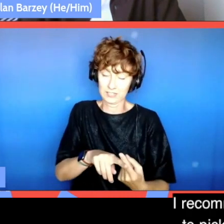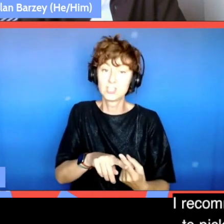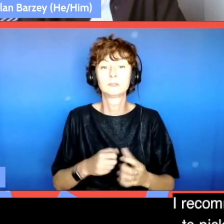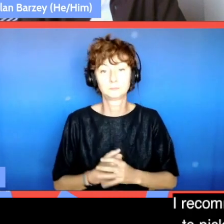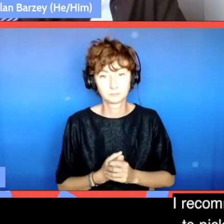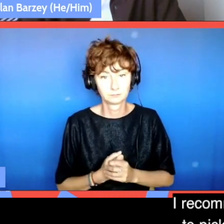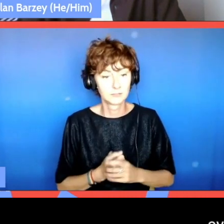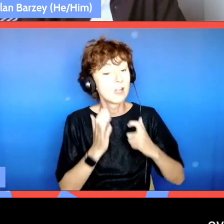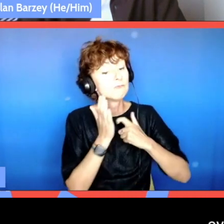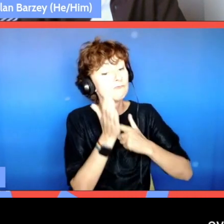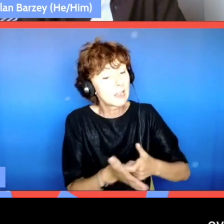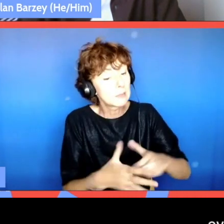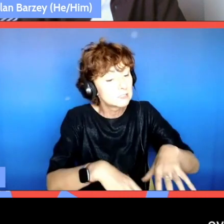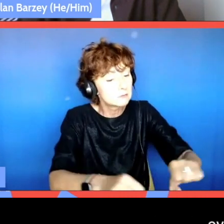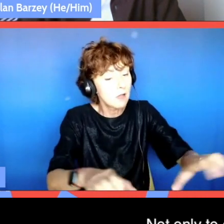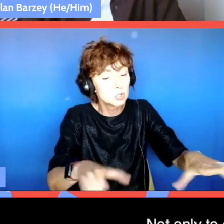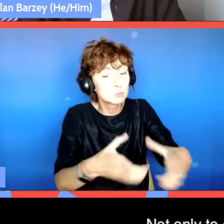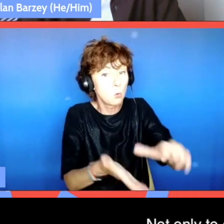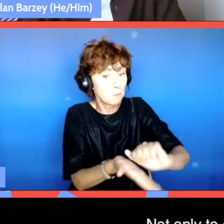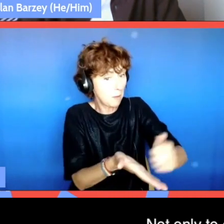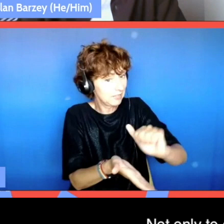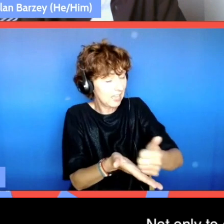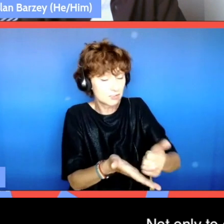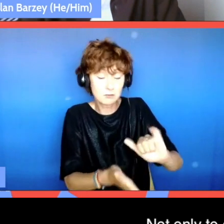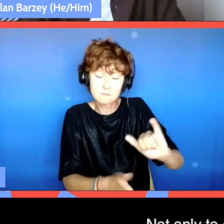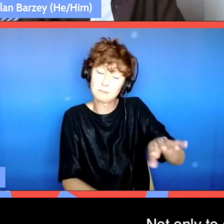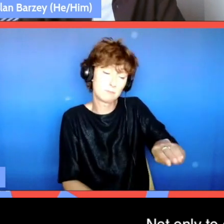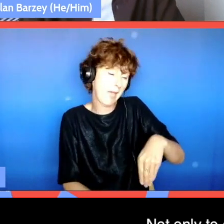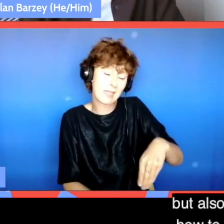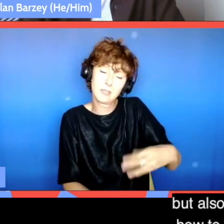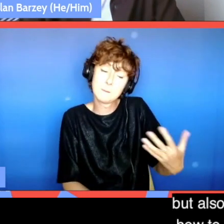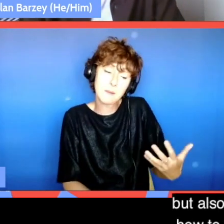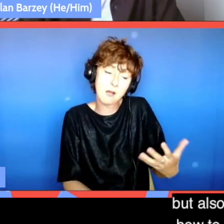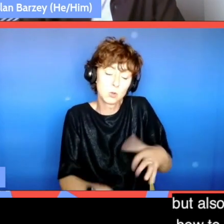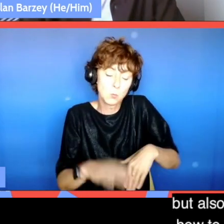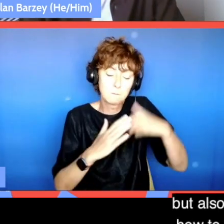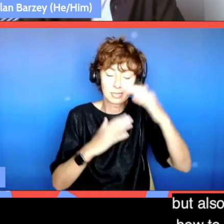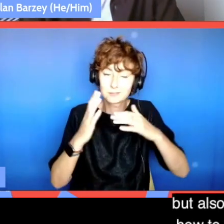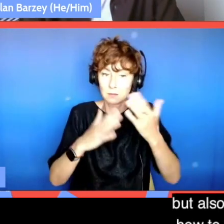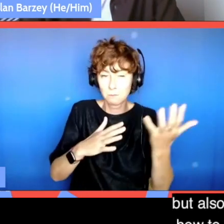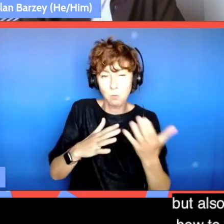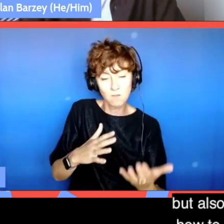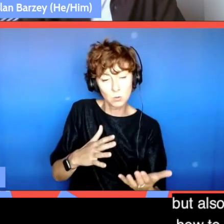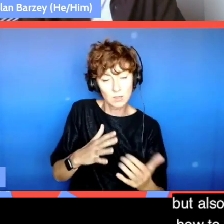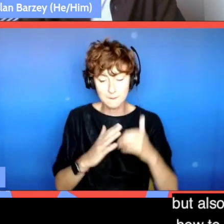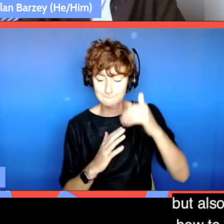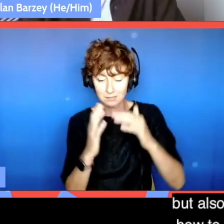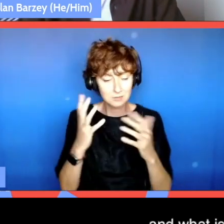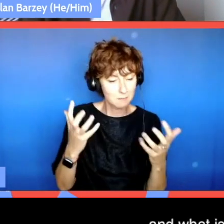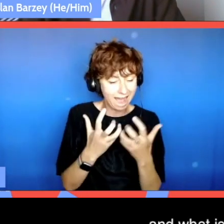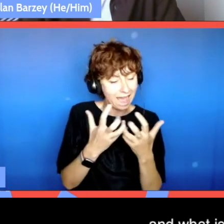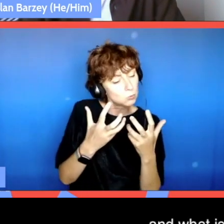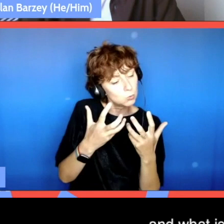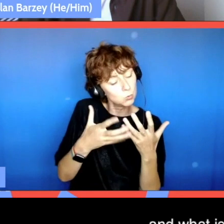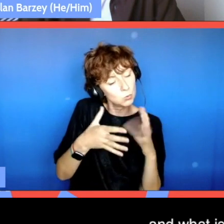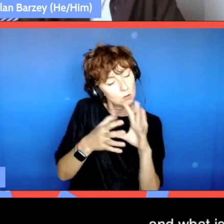to pitch smaller outlets, even if unpaid, not only to expand their portfolio, but also to get a sense of how to work with editors and